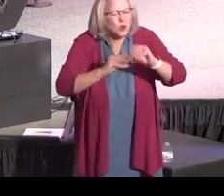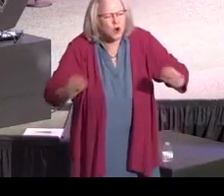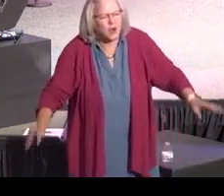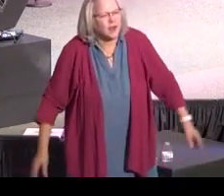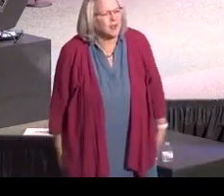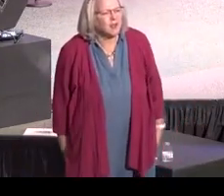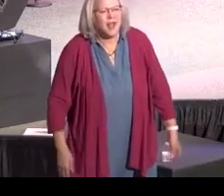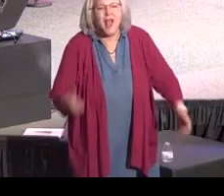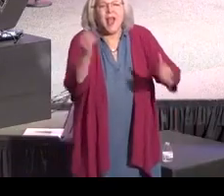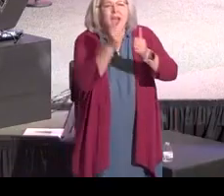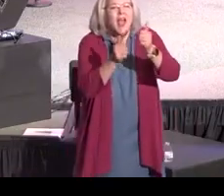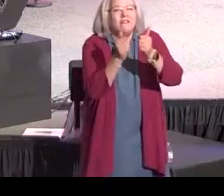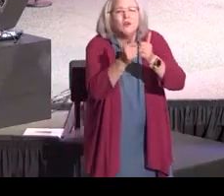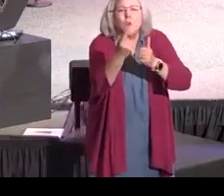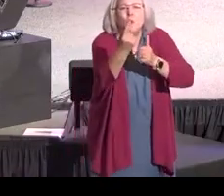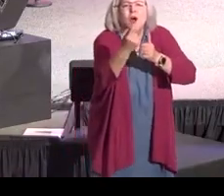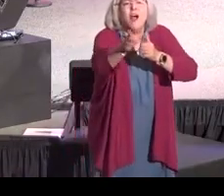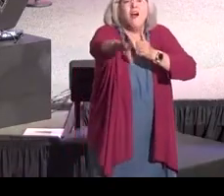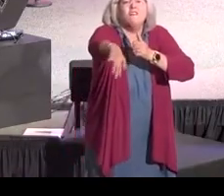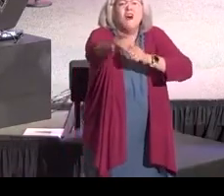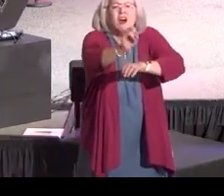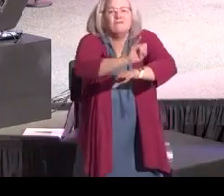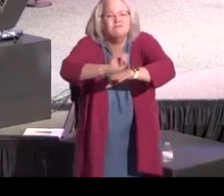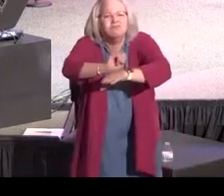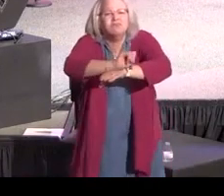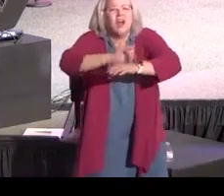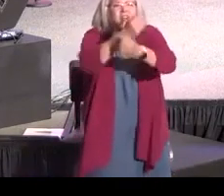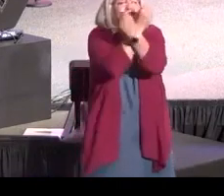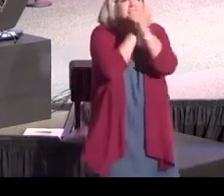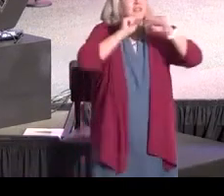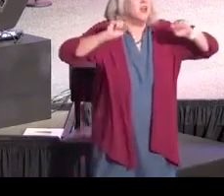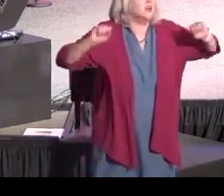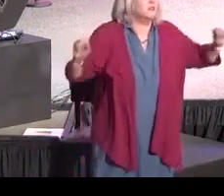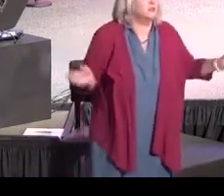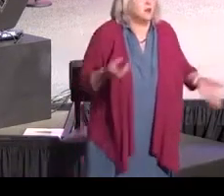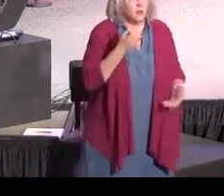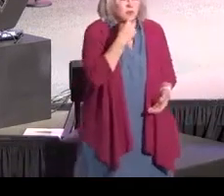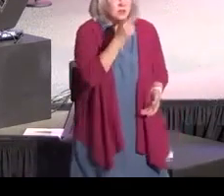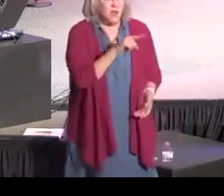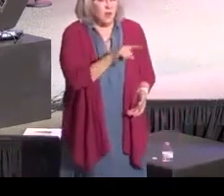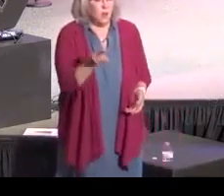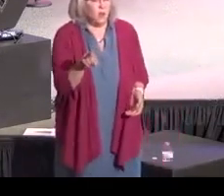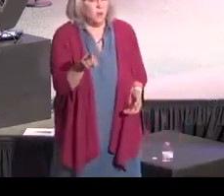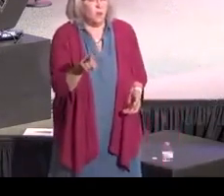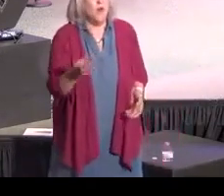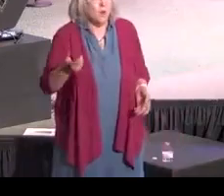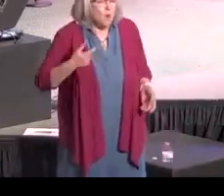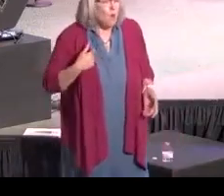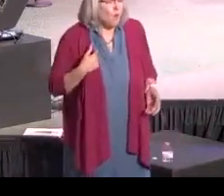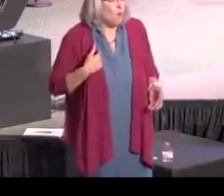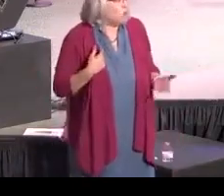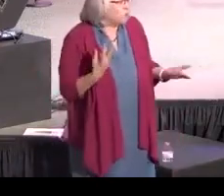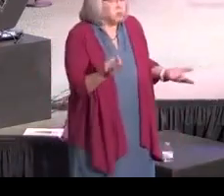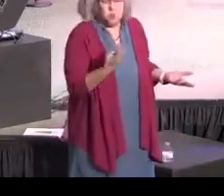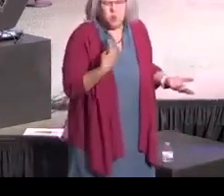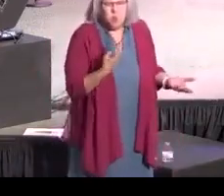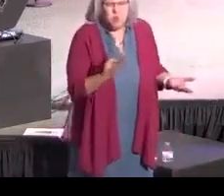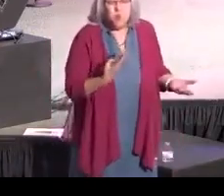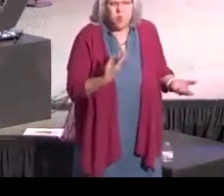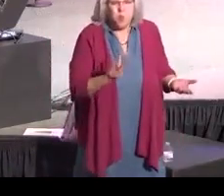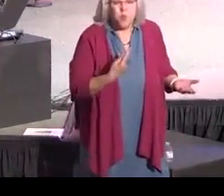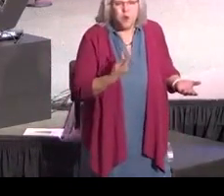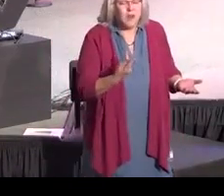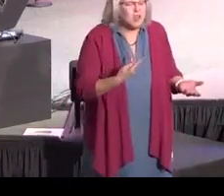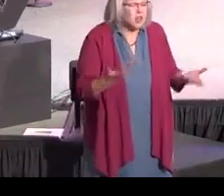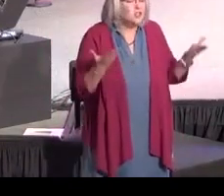reached land safely. I want to look you in the eye today and I want to tell you this. We're going to make it. We're going to